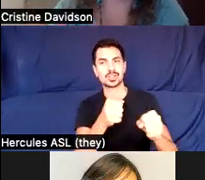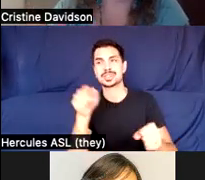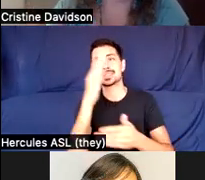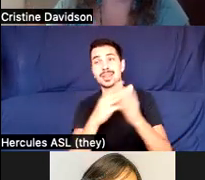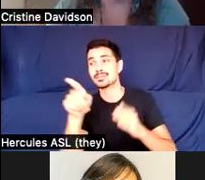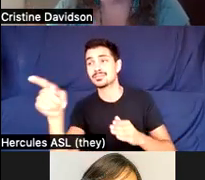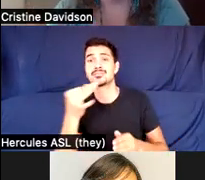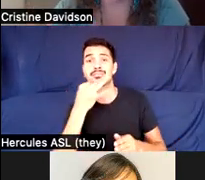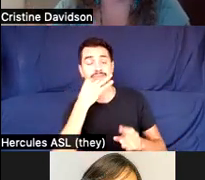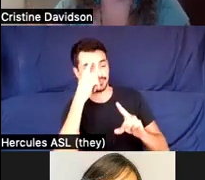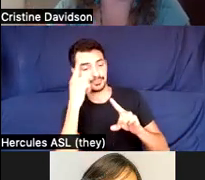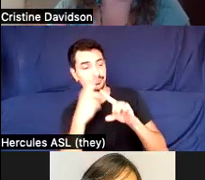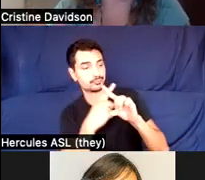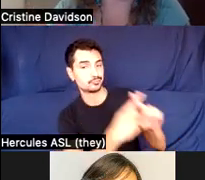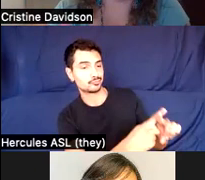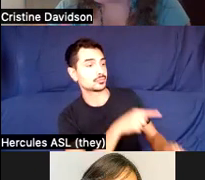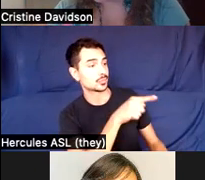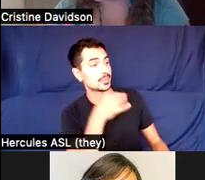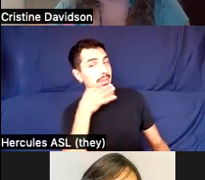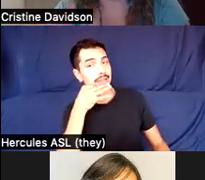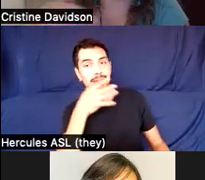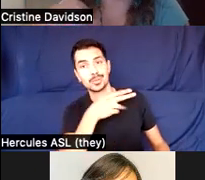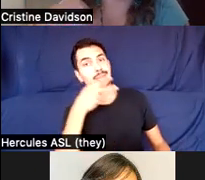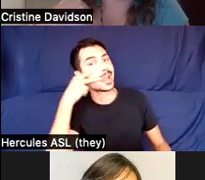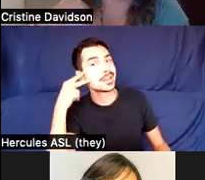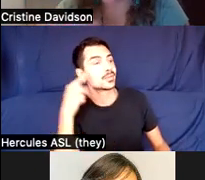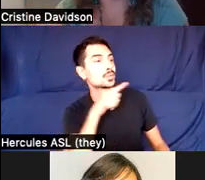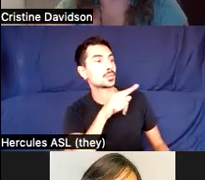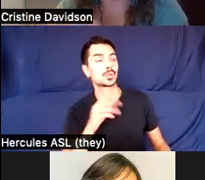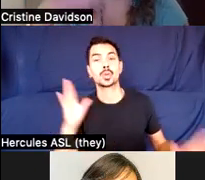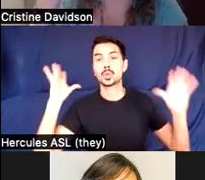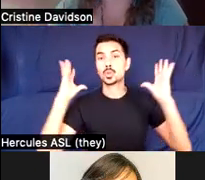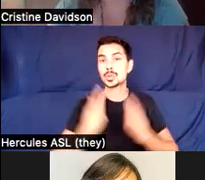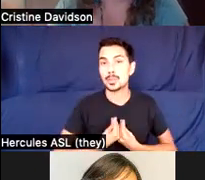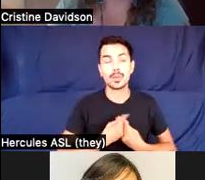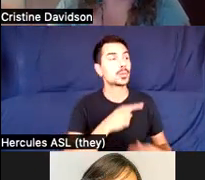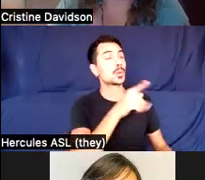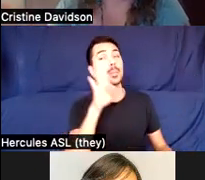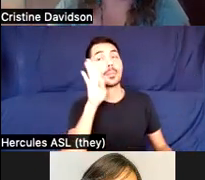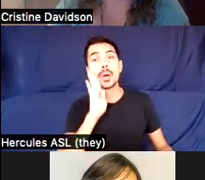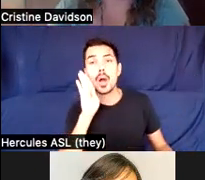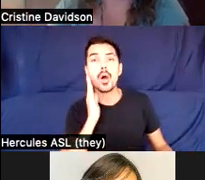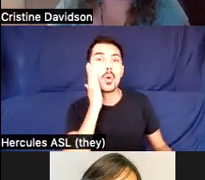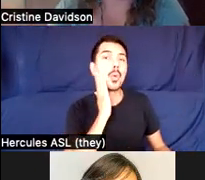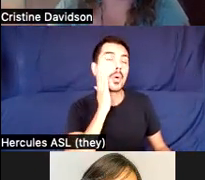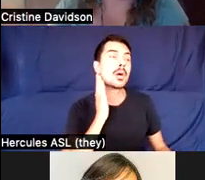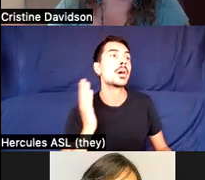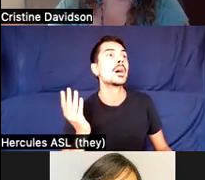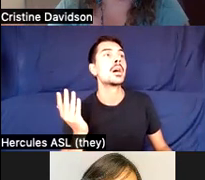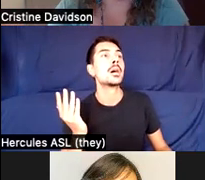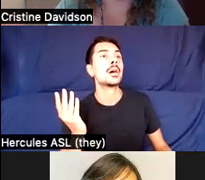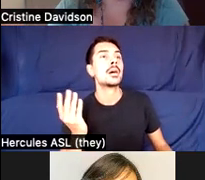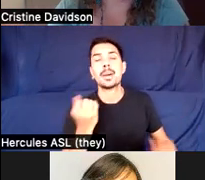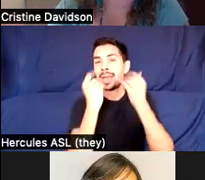being Native, just for being Two-Spirit, just for being brown. I mean, all the ways that